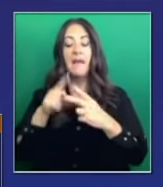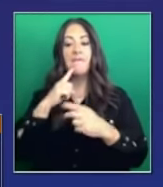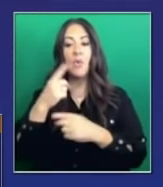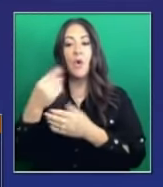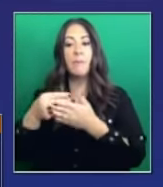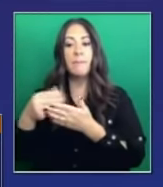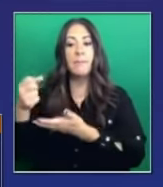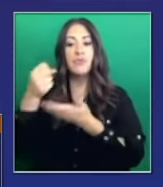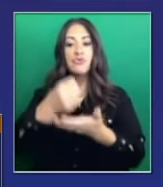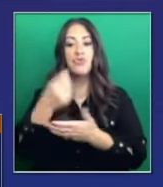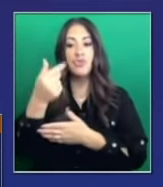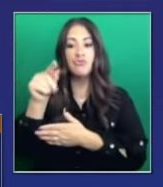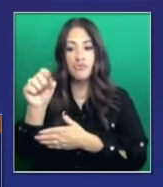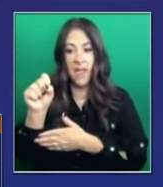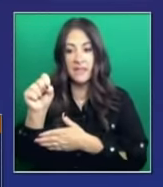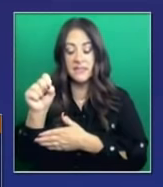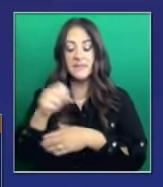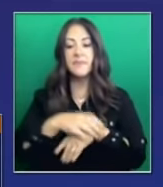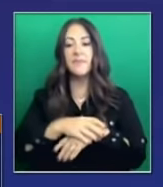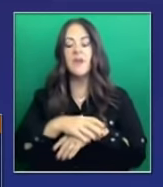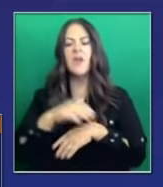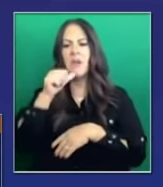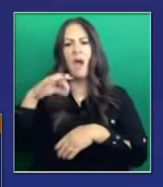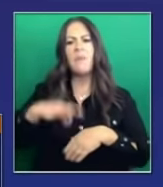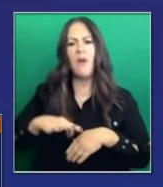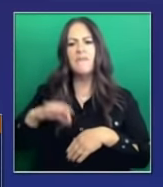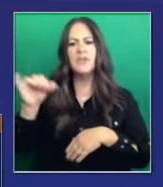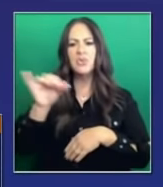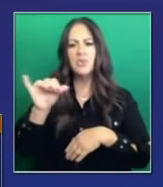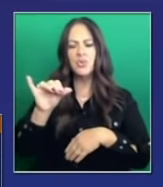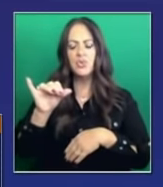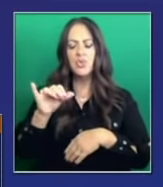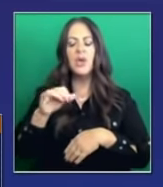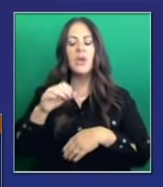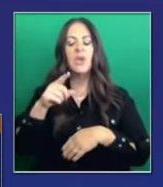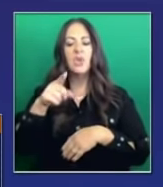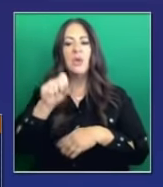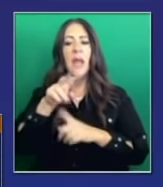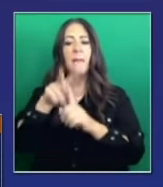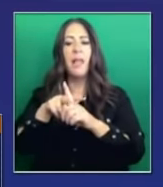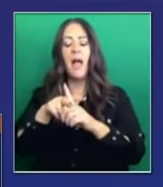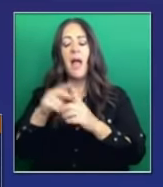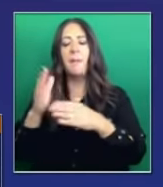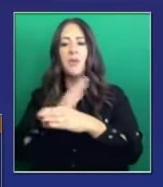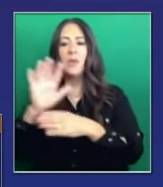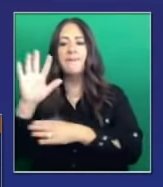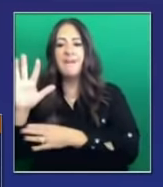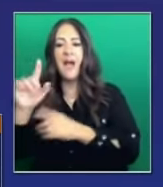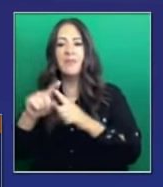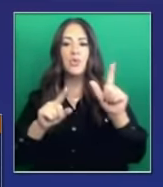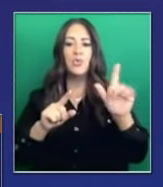nonprofits, not just small businesses. Please learn more about this by going to the